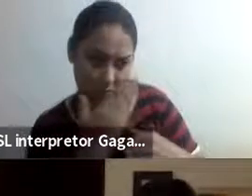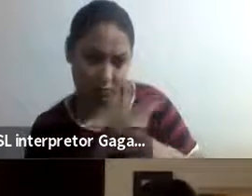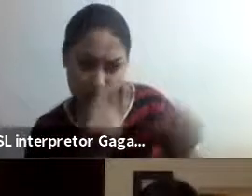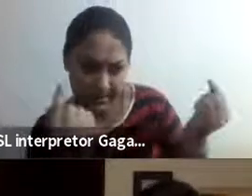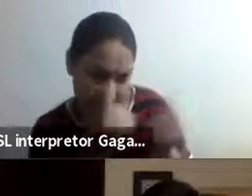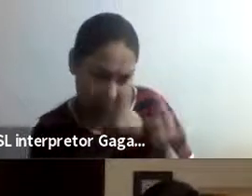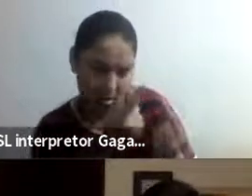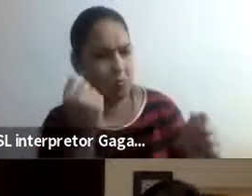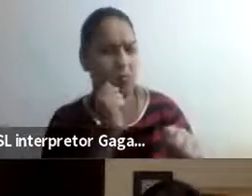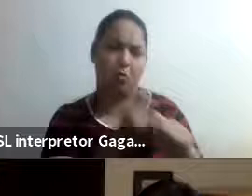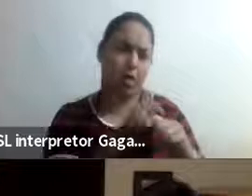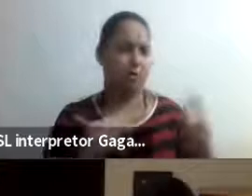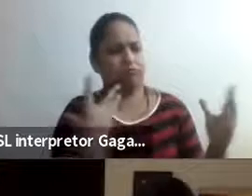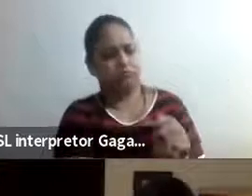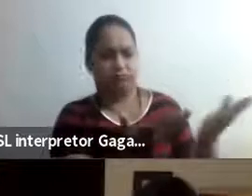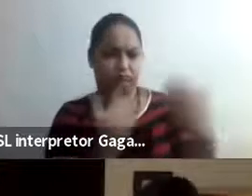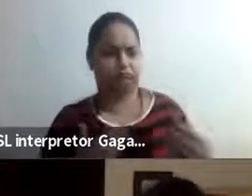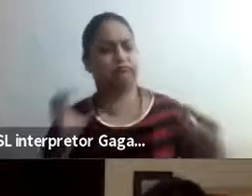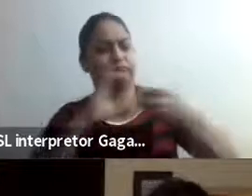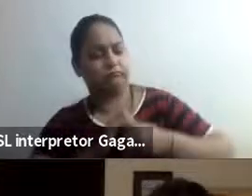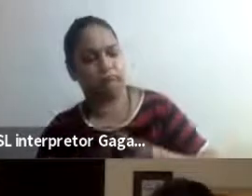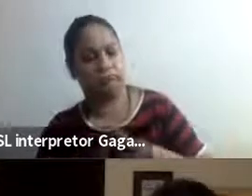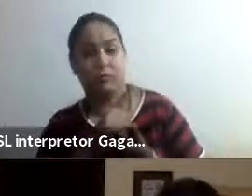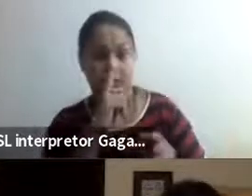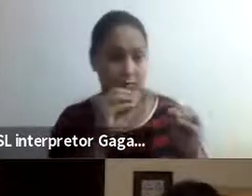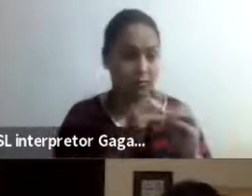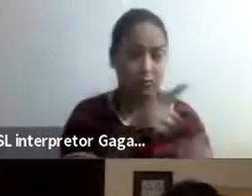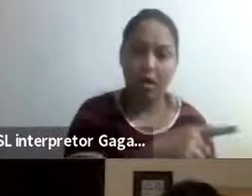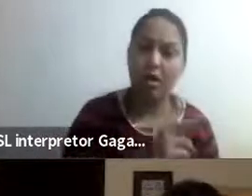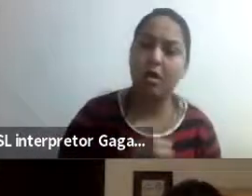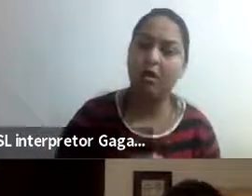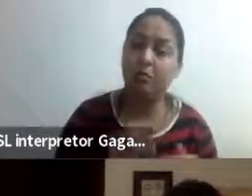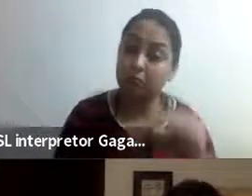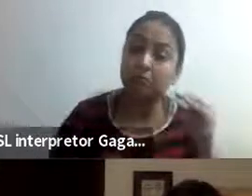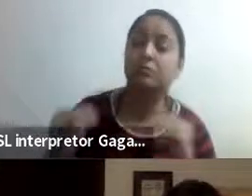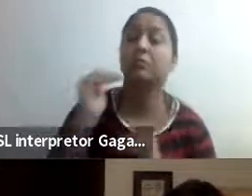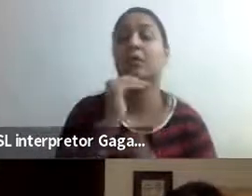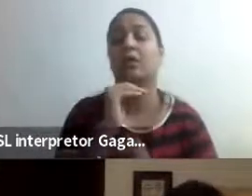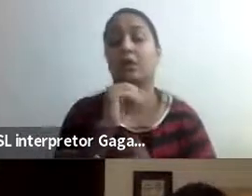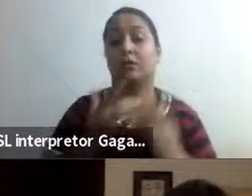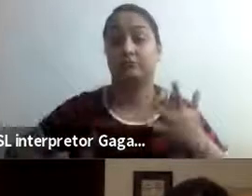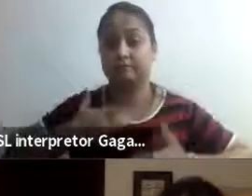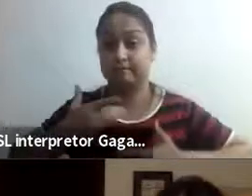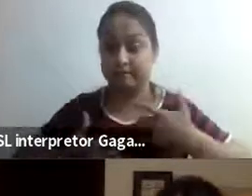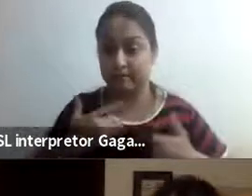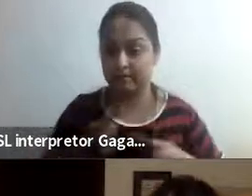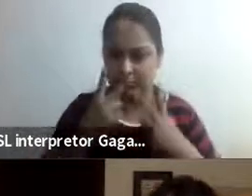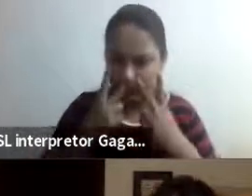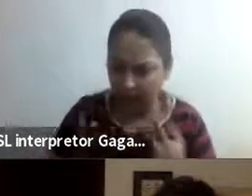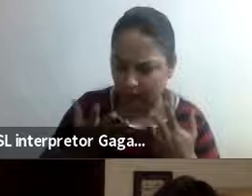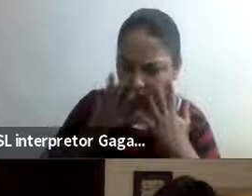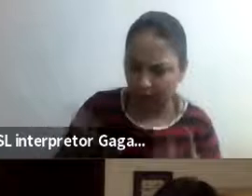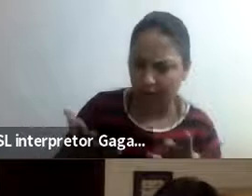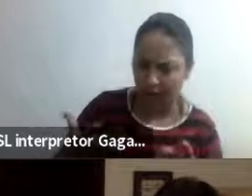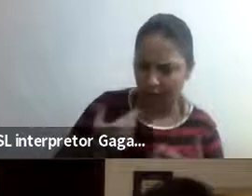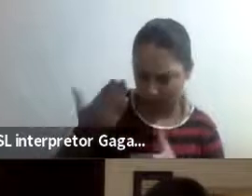work together. You should collaborate with each other. And Bhuribai recounts uh, feeling very stumped. She says, our